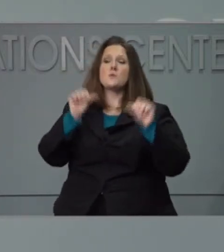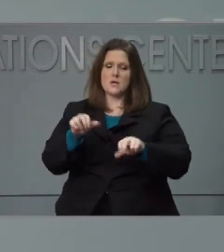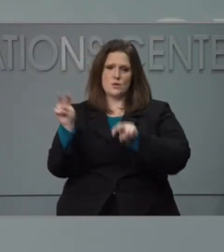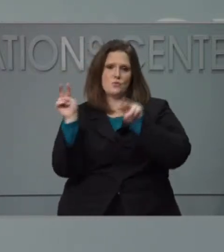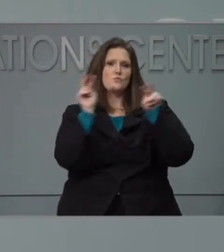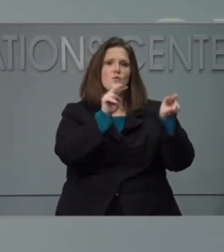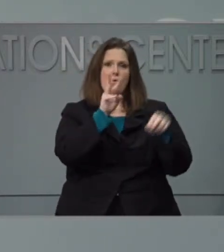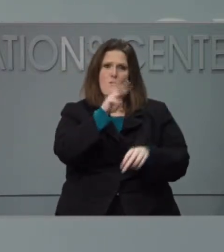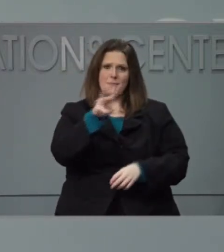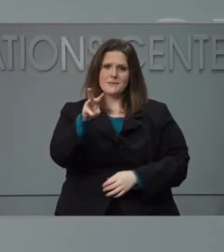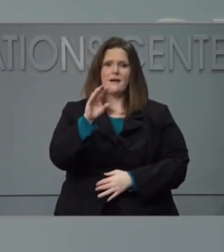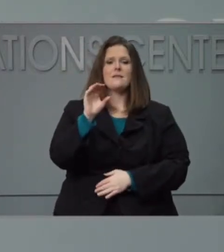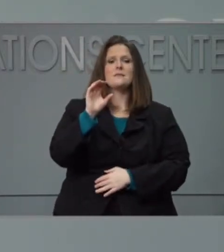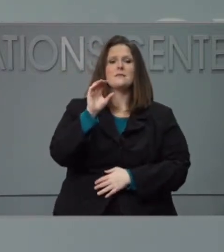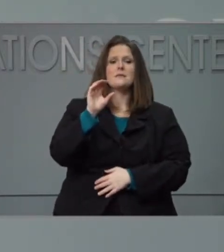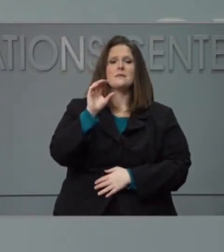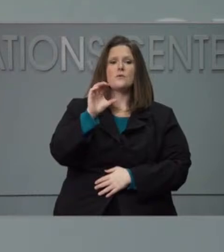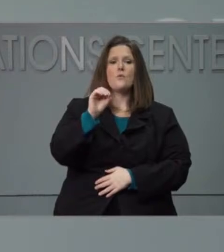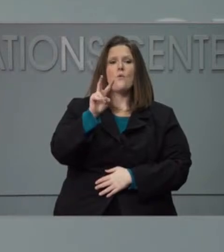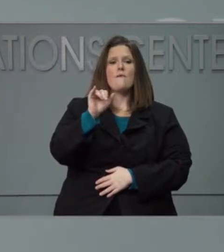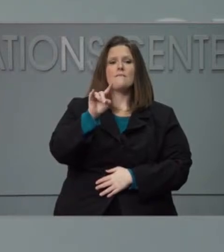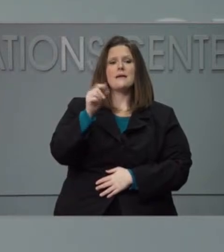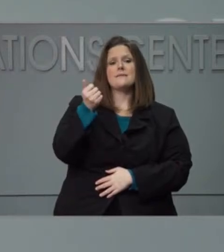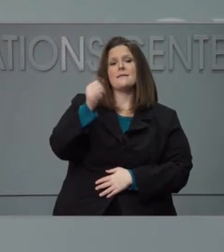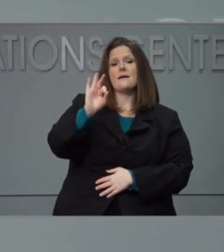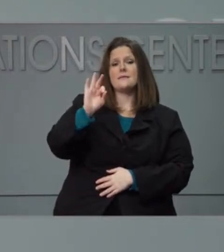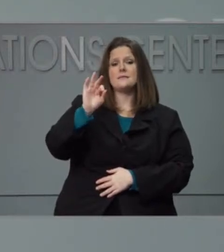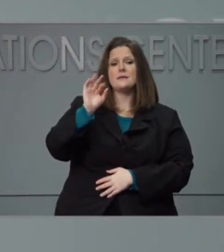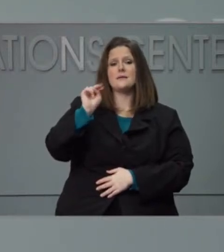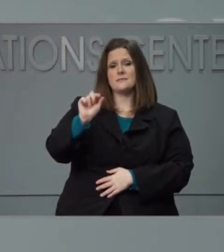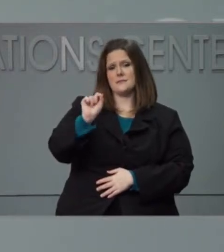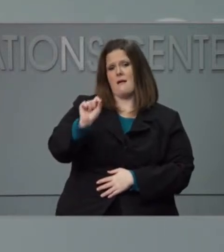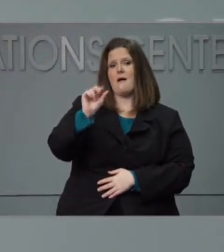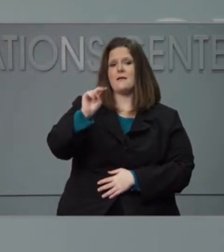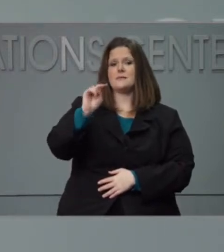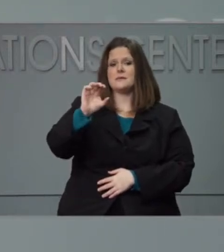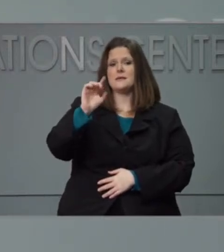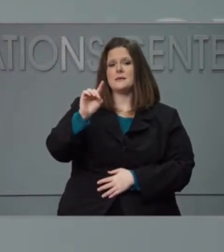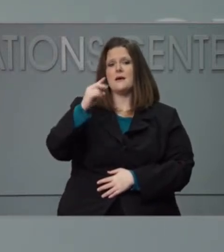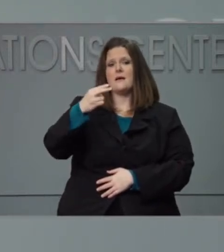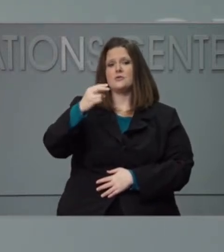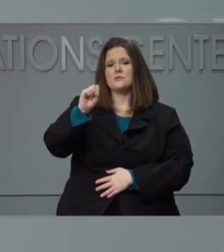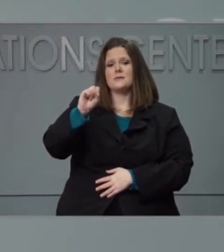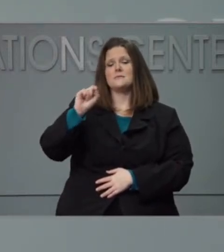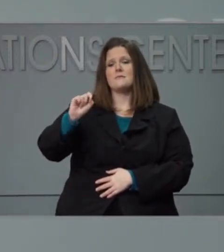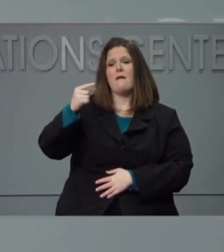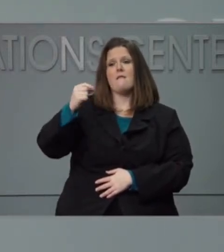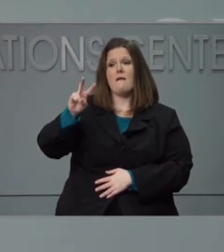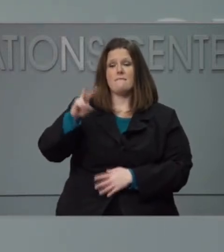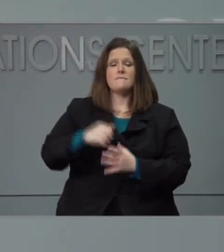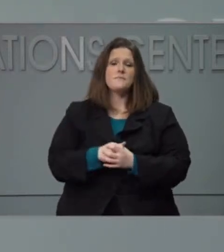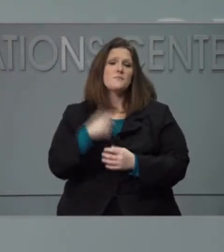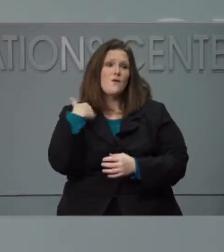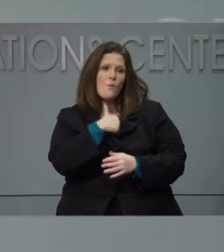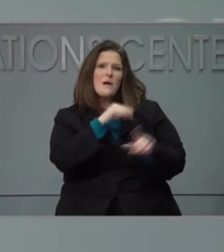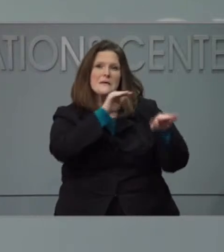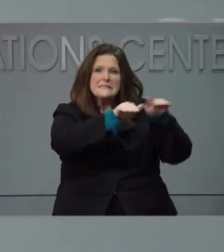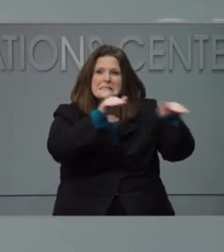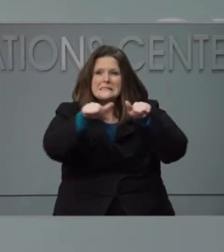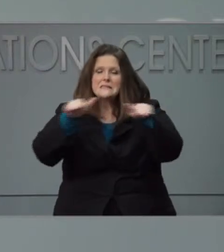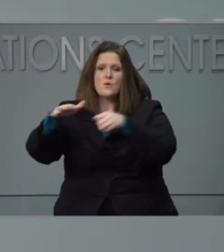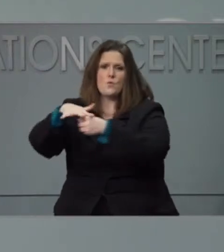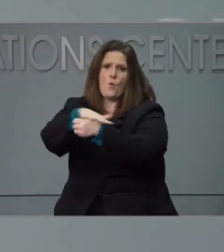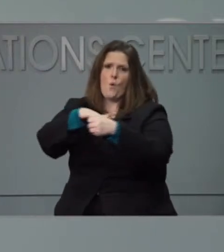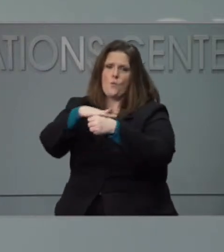covid19.ncdhhs.gov. We're also working with local partners. Secretary Hooks and I are asking local leaders to promote the 3 W's